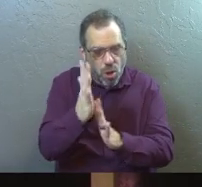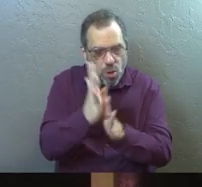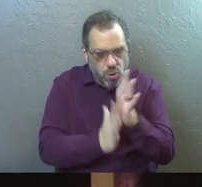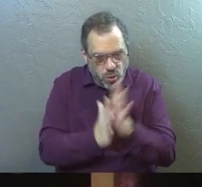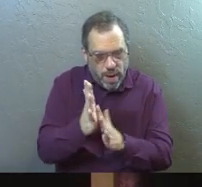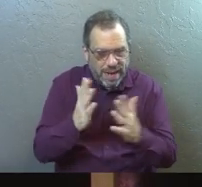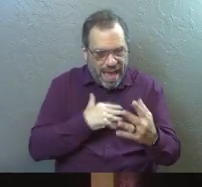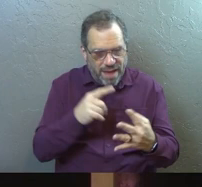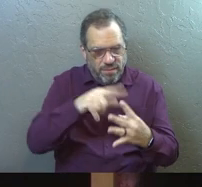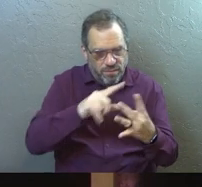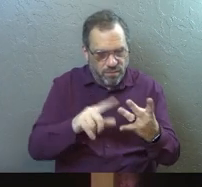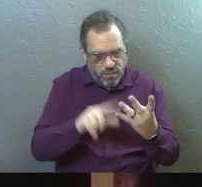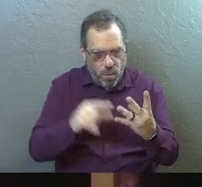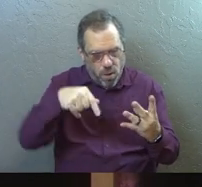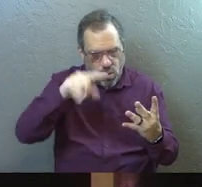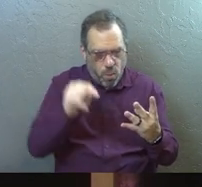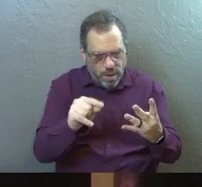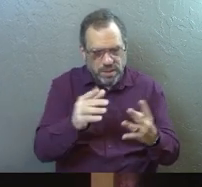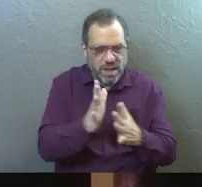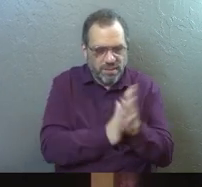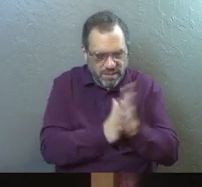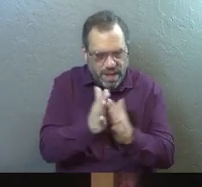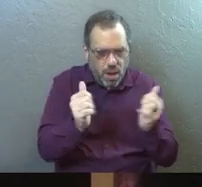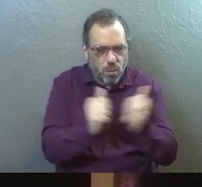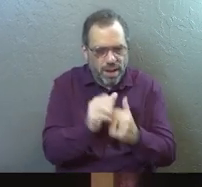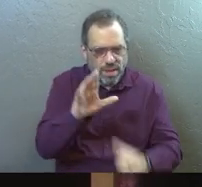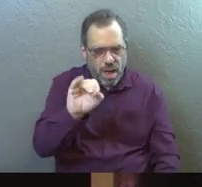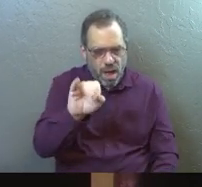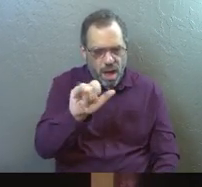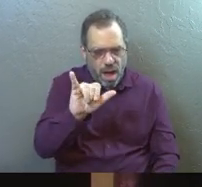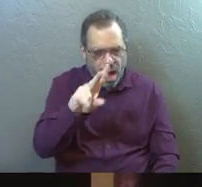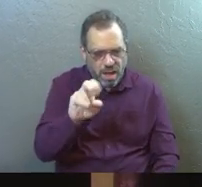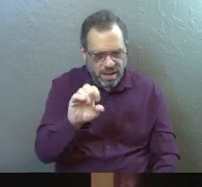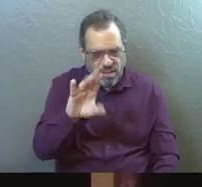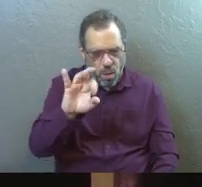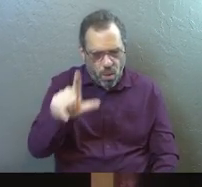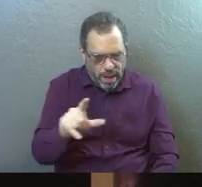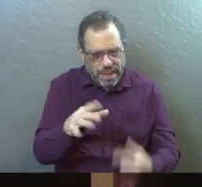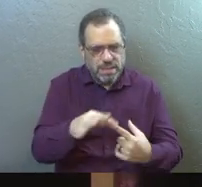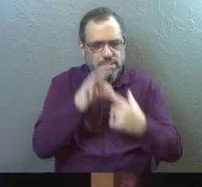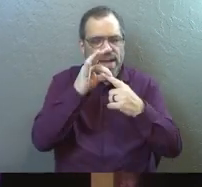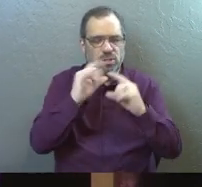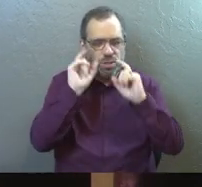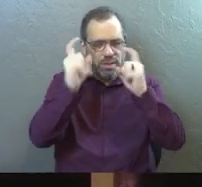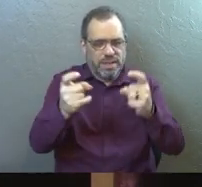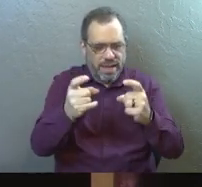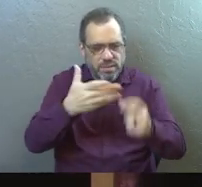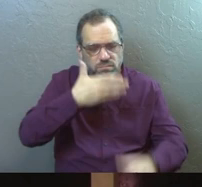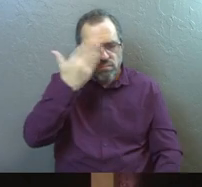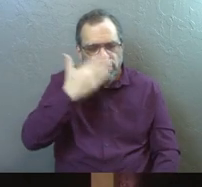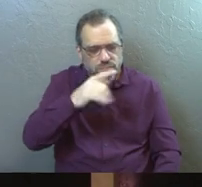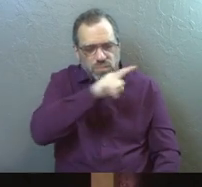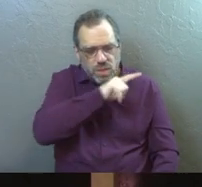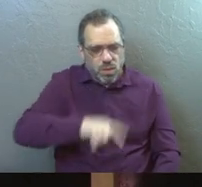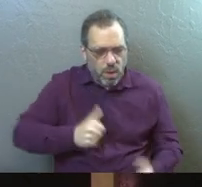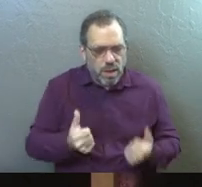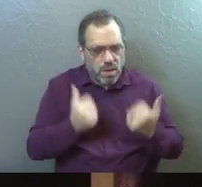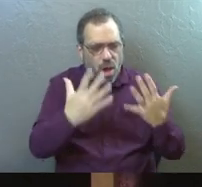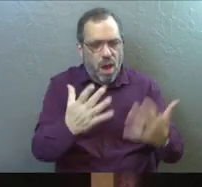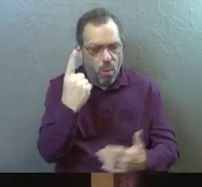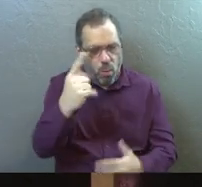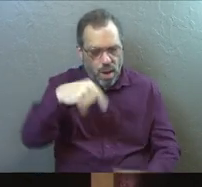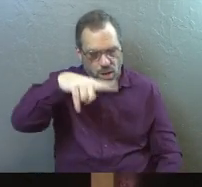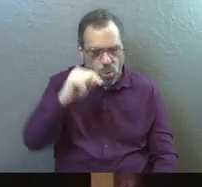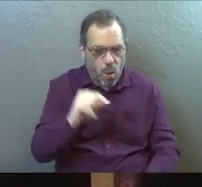offering consisting of four quarts of choice flour moistened with olive oil. It will be a special gift, a pleasing aroma to the Lord. You must also offer